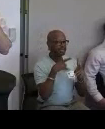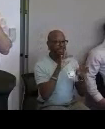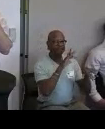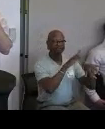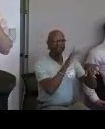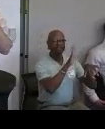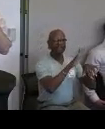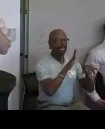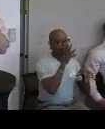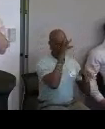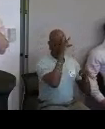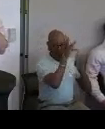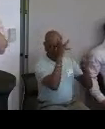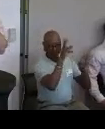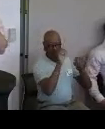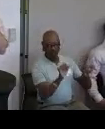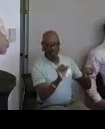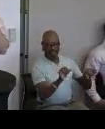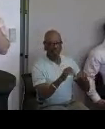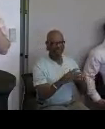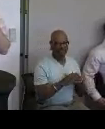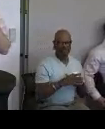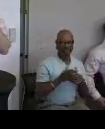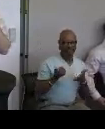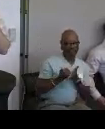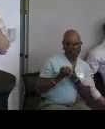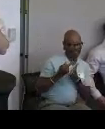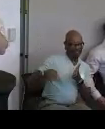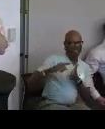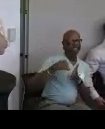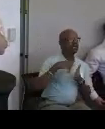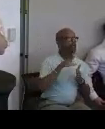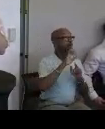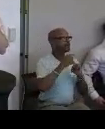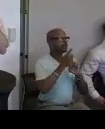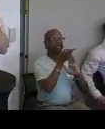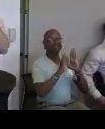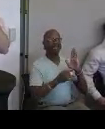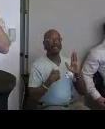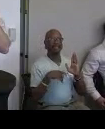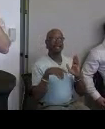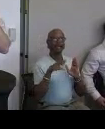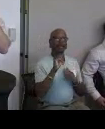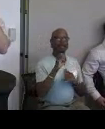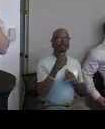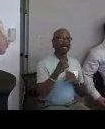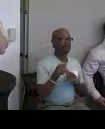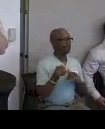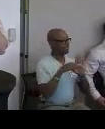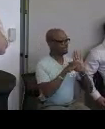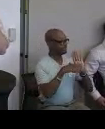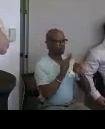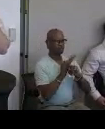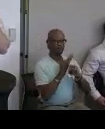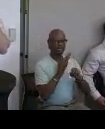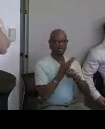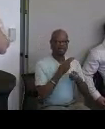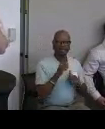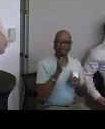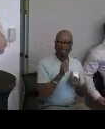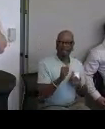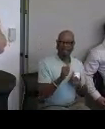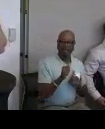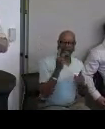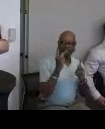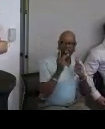their artistic potential. And they are going to be talking about designing map symbols using non-visual tools.